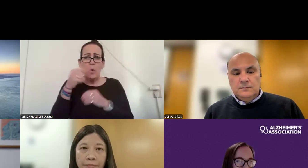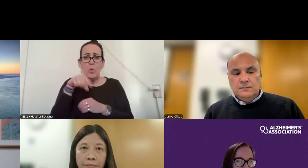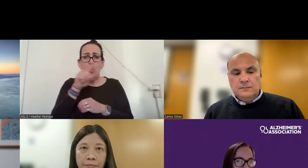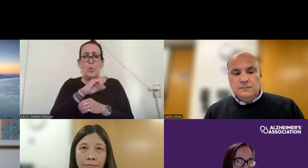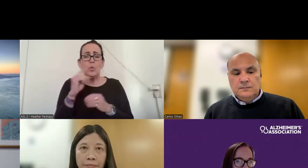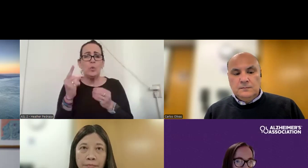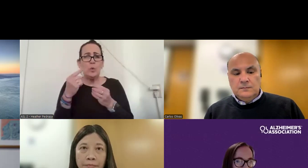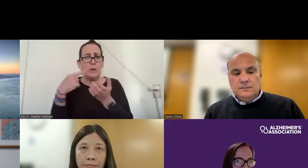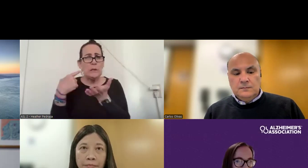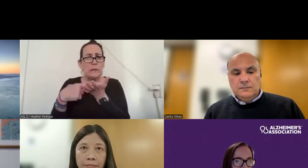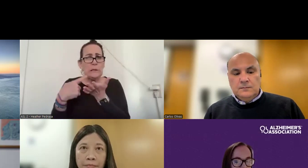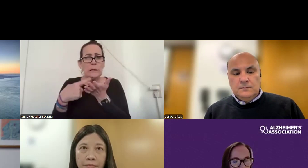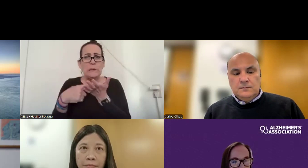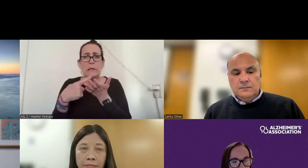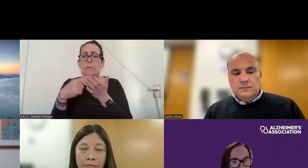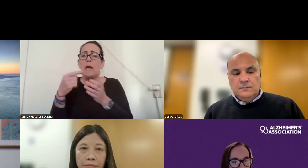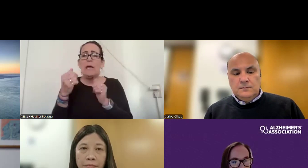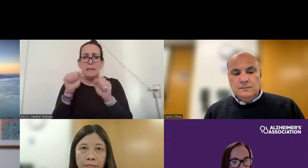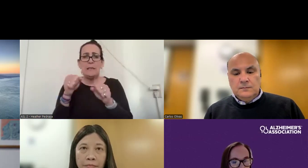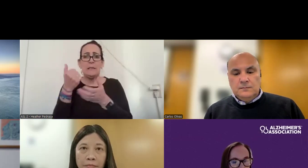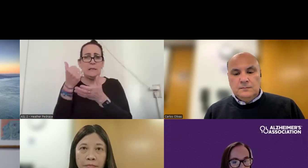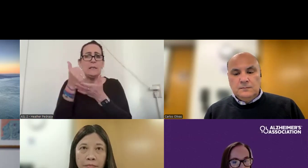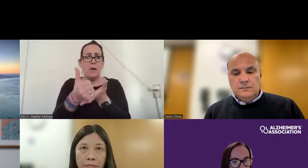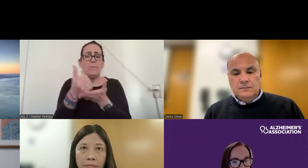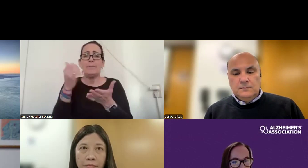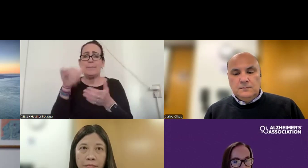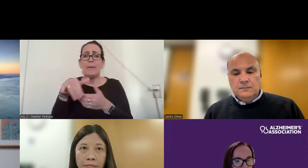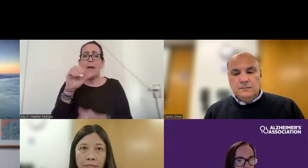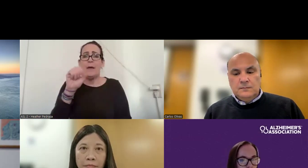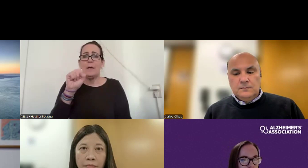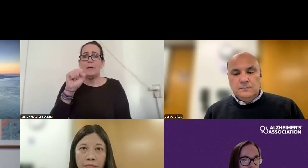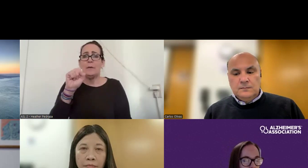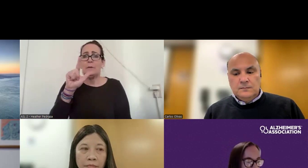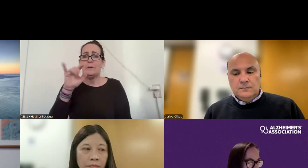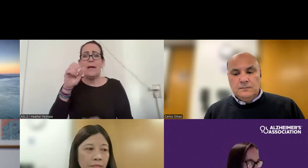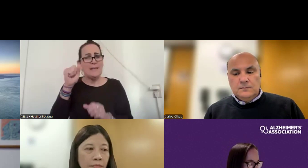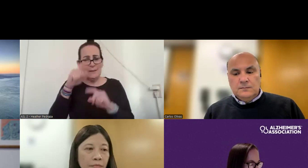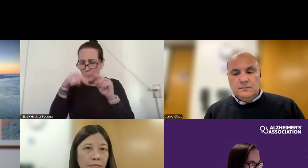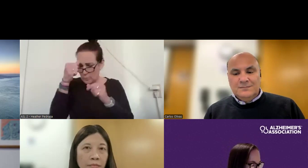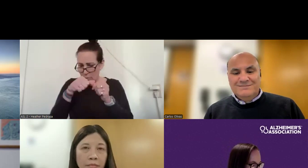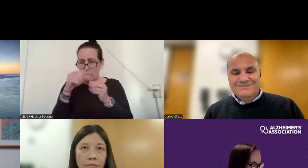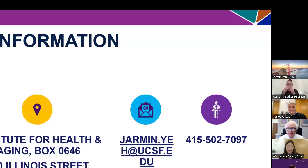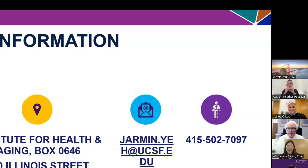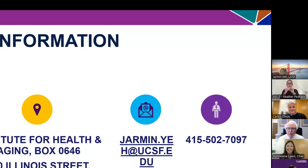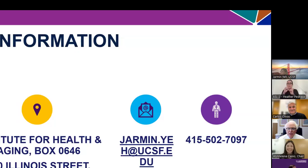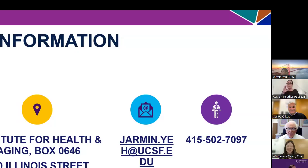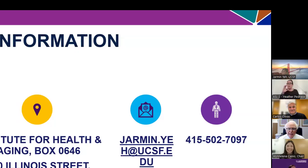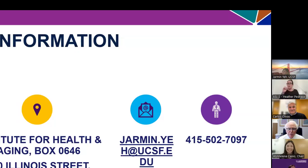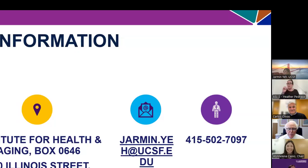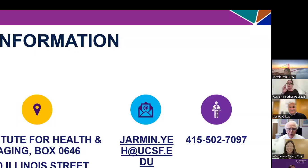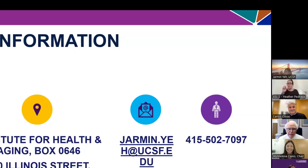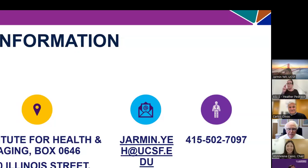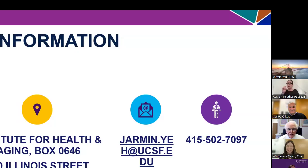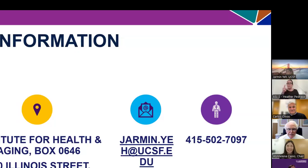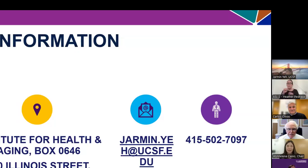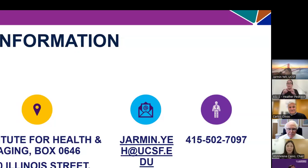treatments using that slide. I think it would be helpful. I can't remember what number it was, Courtney, but if we could get that